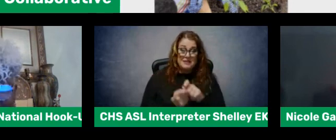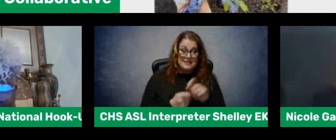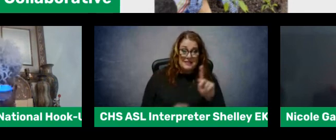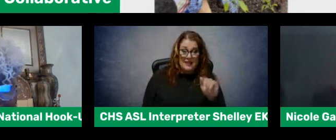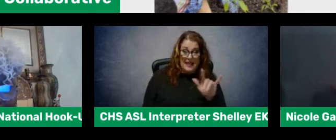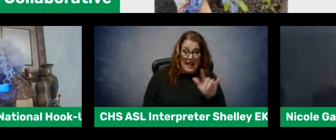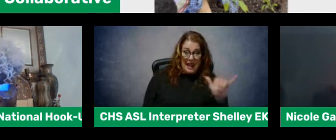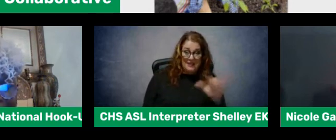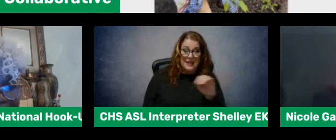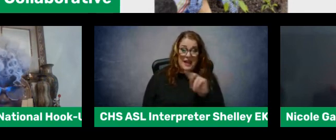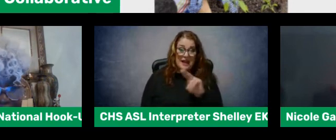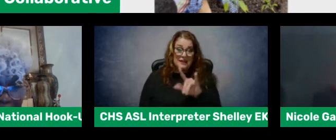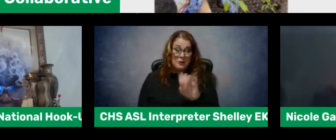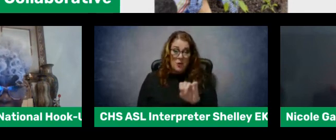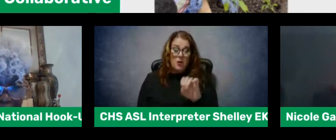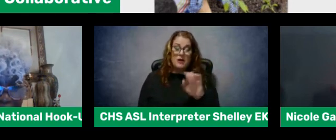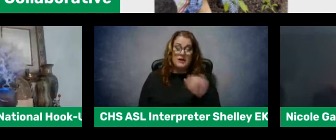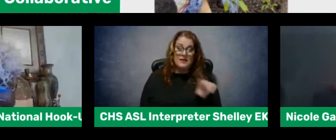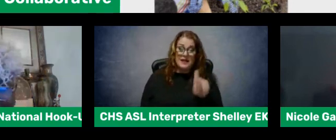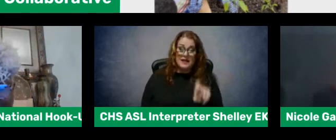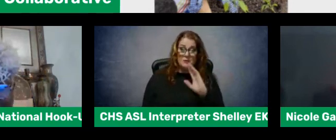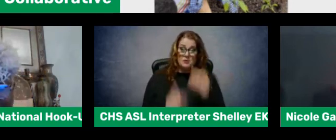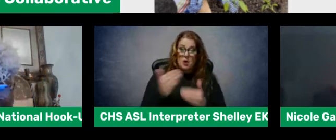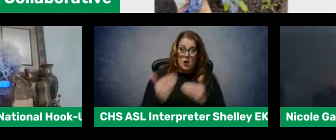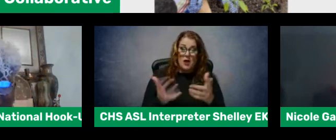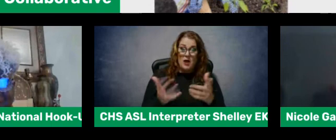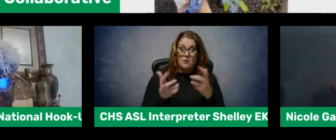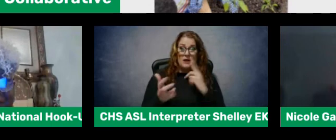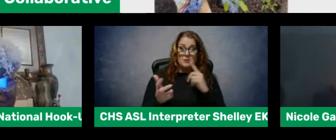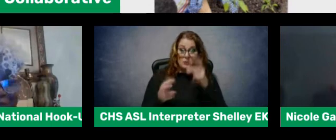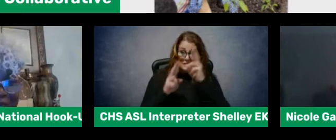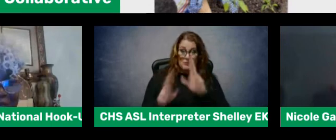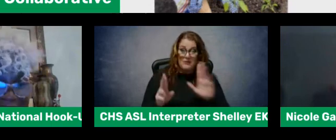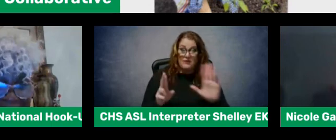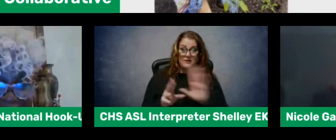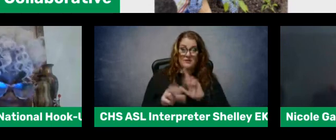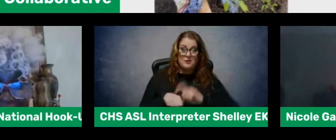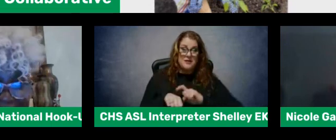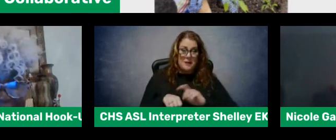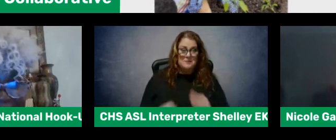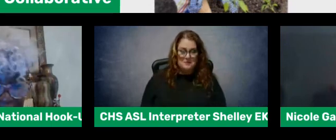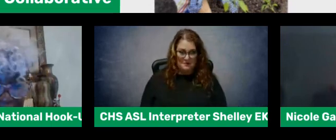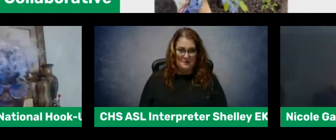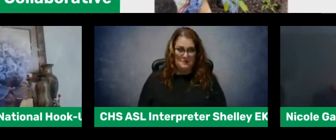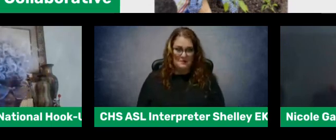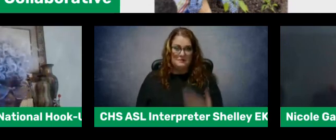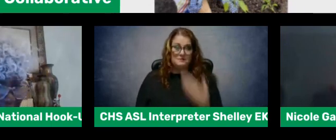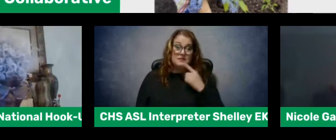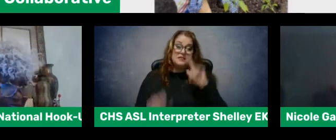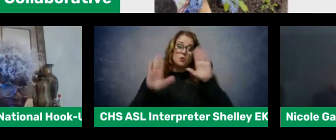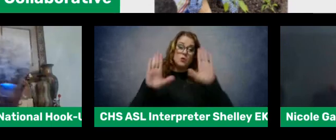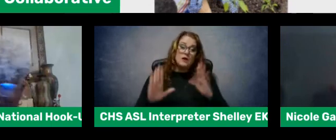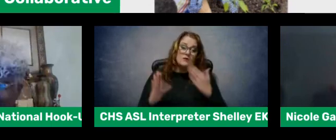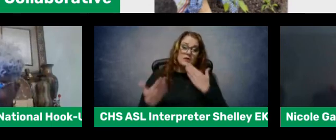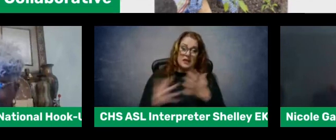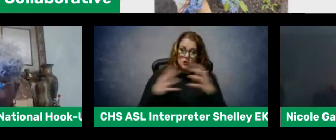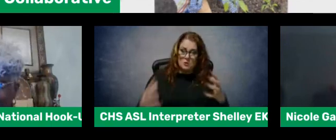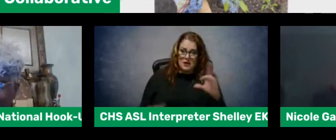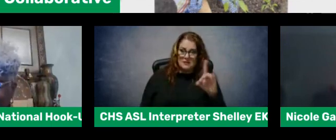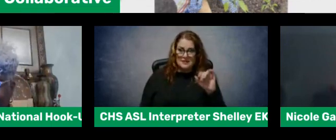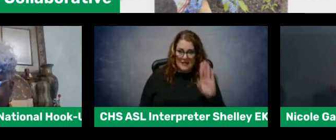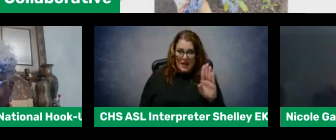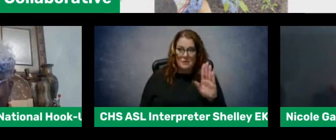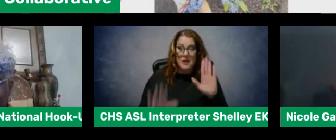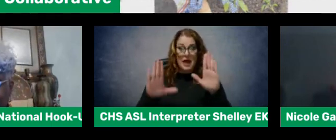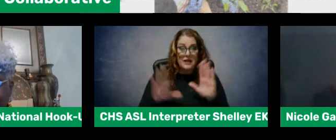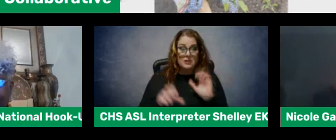and Nicole, that they need to know, because I want to be respectful of time as well. Deb, this is wonderful. Thank you so much. You did an excellent